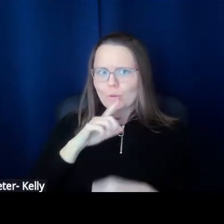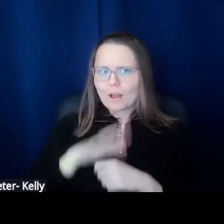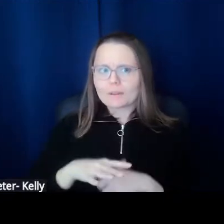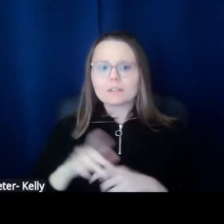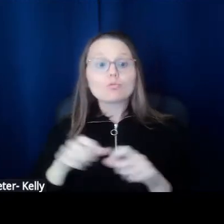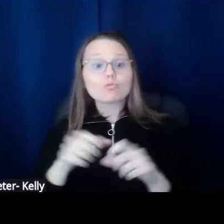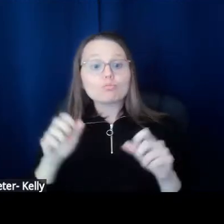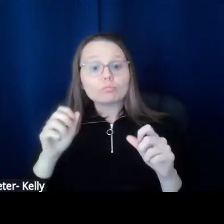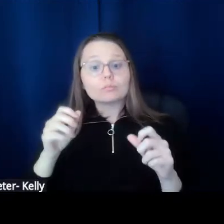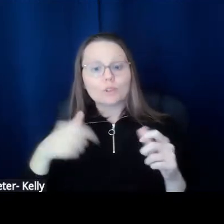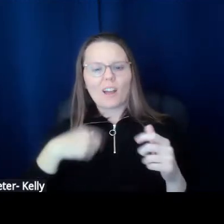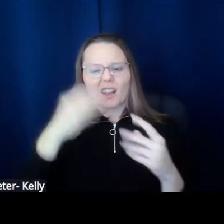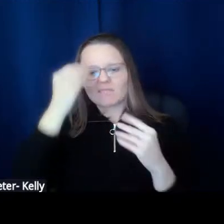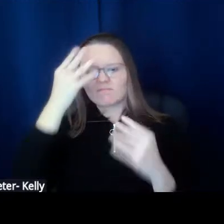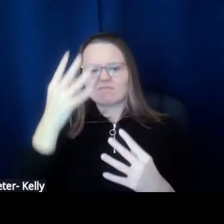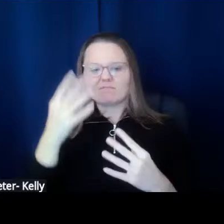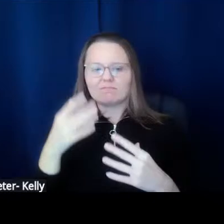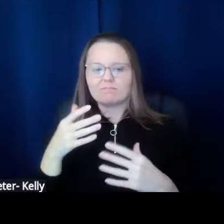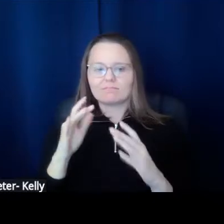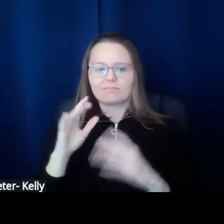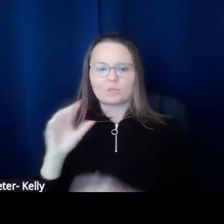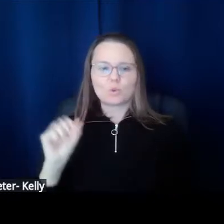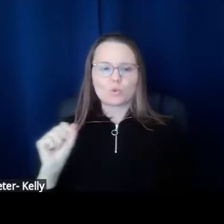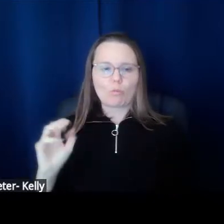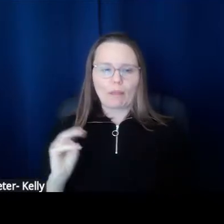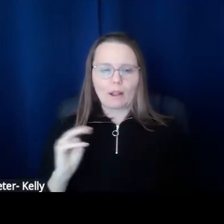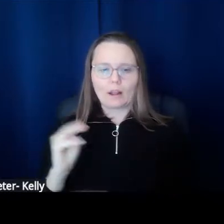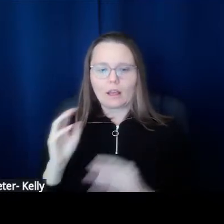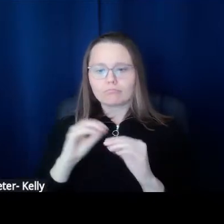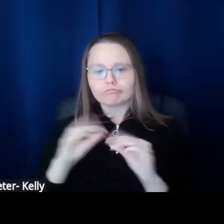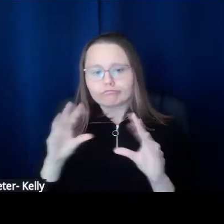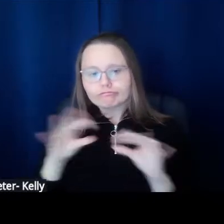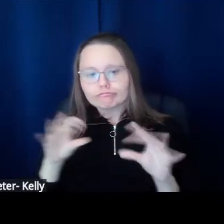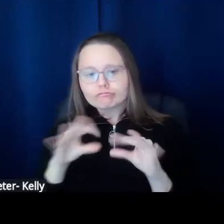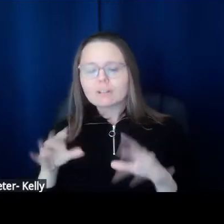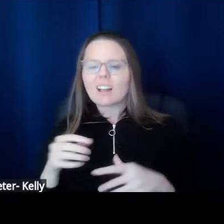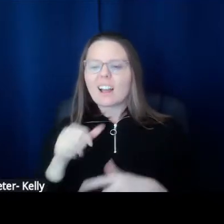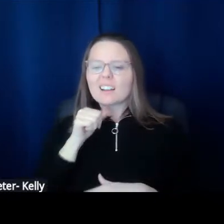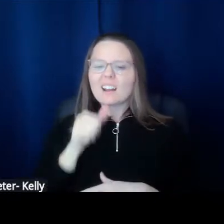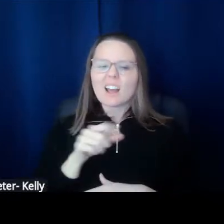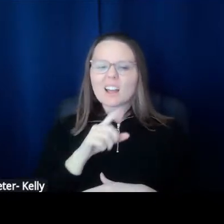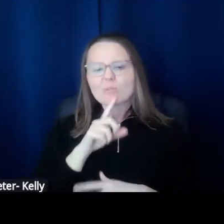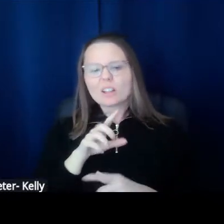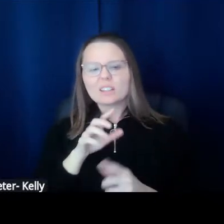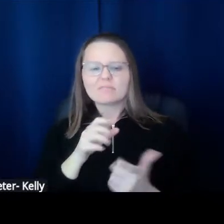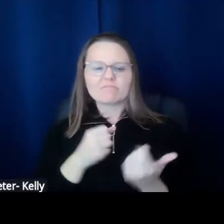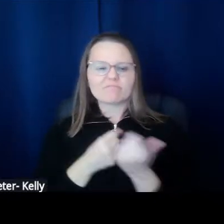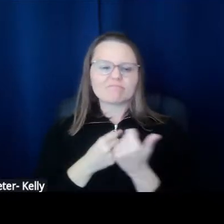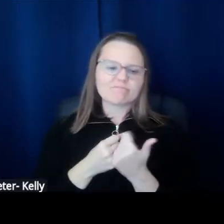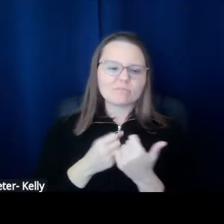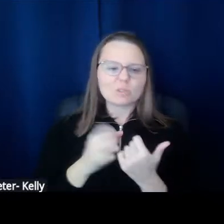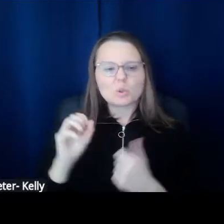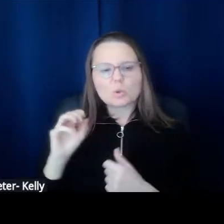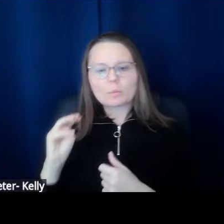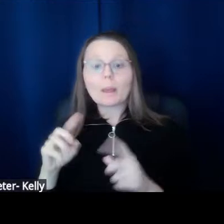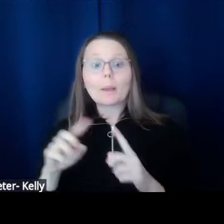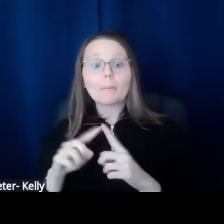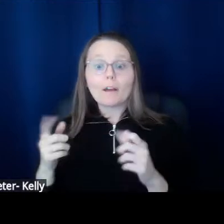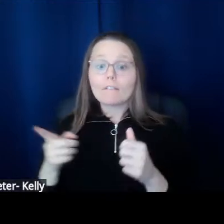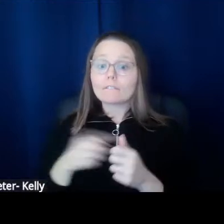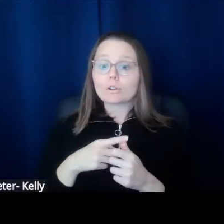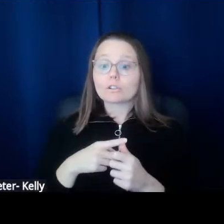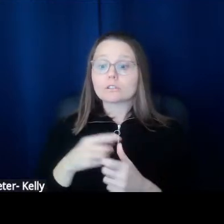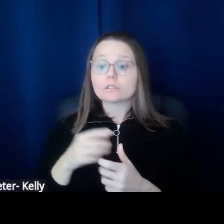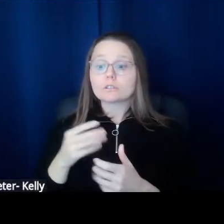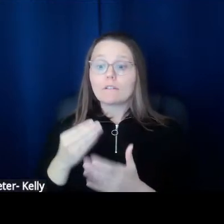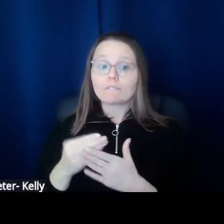I started sharing my story on social media, and I wasn't a big like social media person, but when I did my first fundraiser and shared my story,